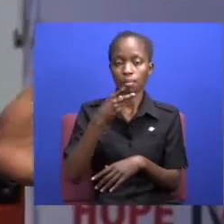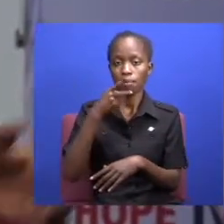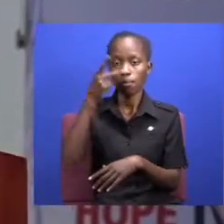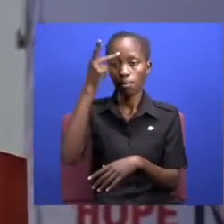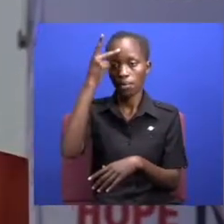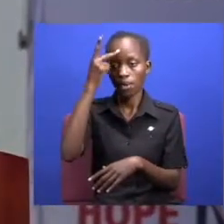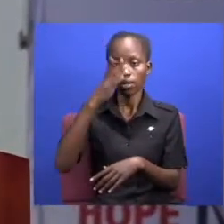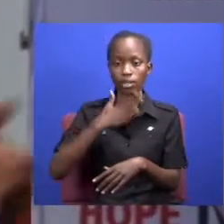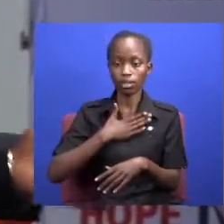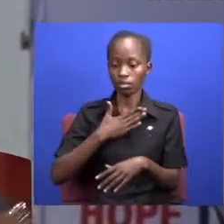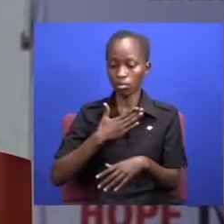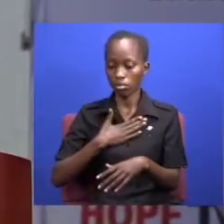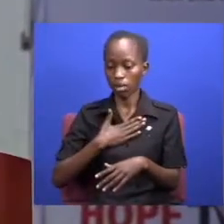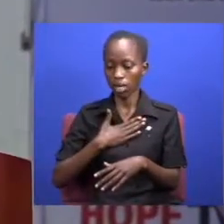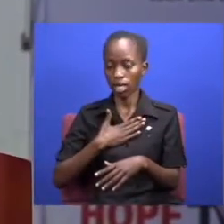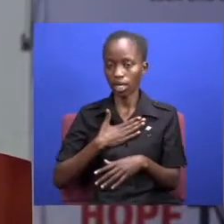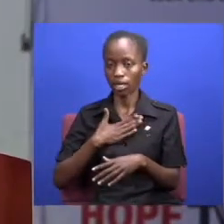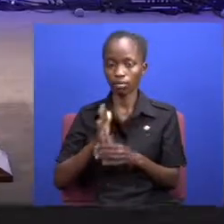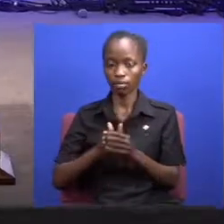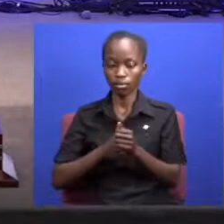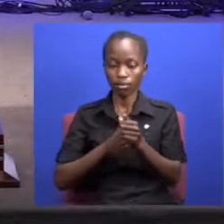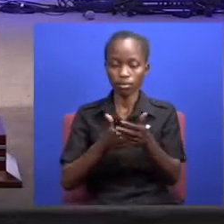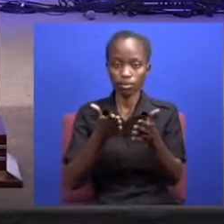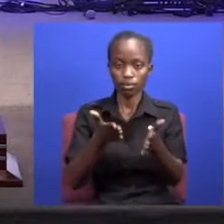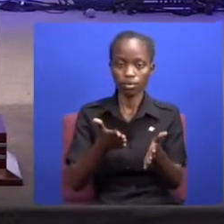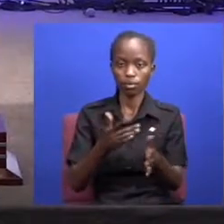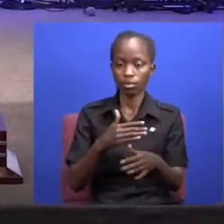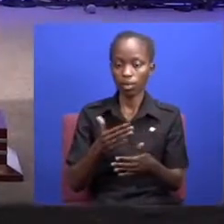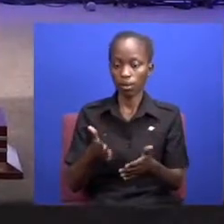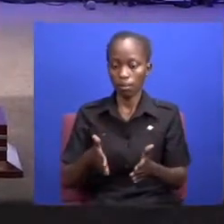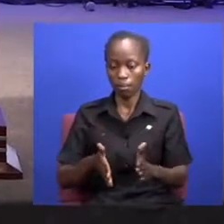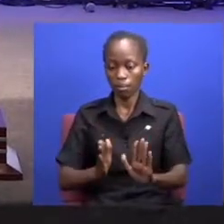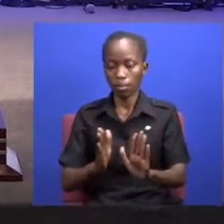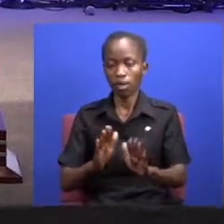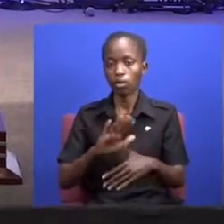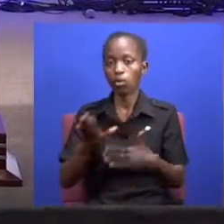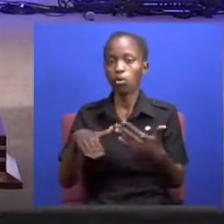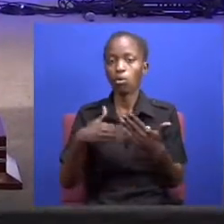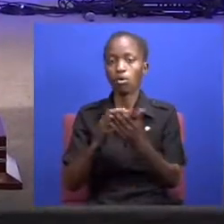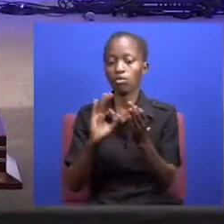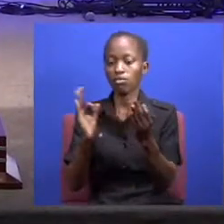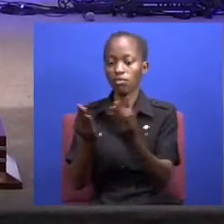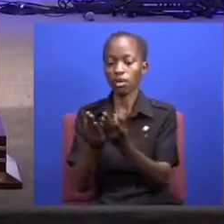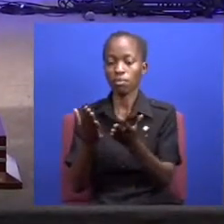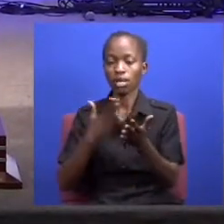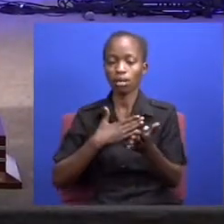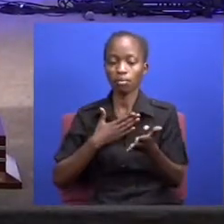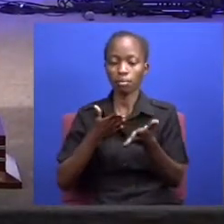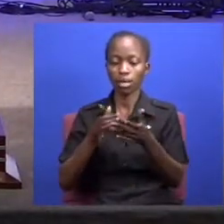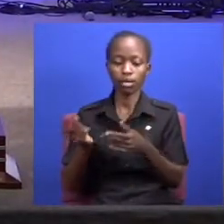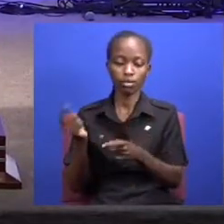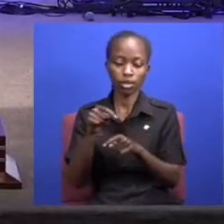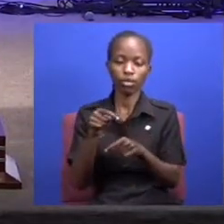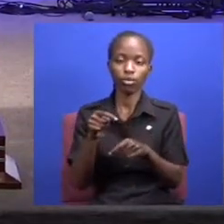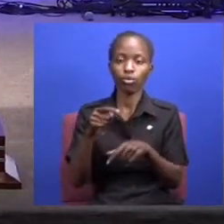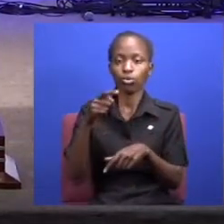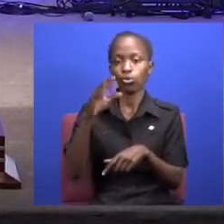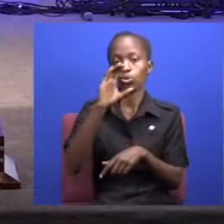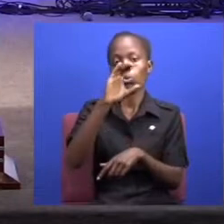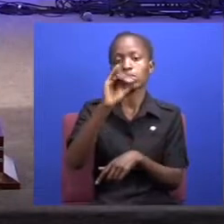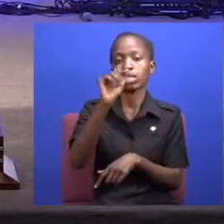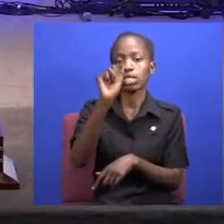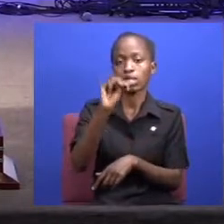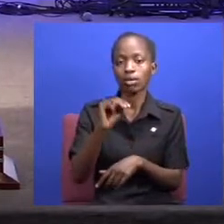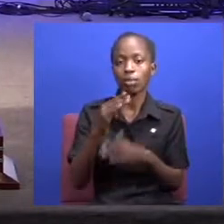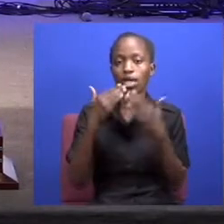My parents, from the time I was born, took my eye and my siblings. We all came right here to this church. And